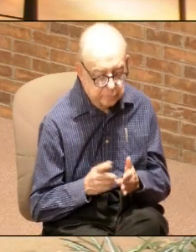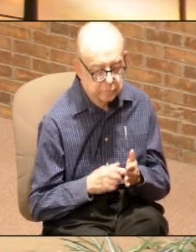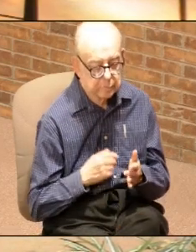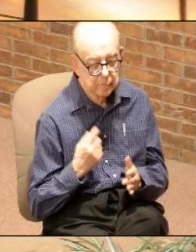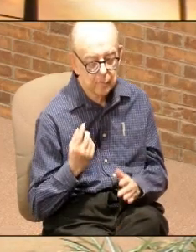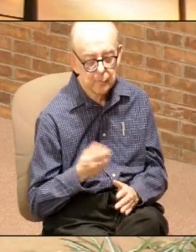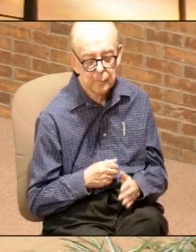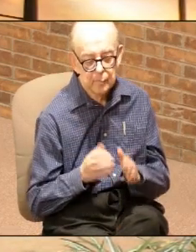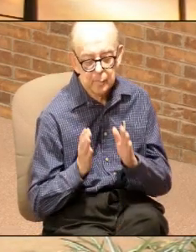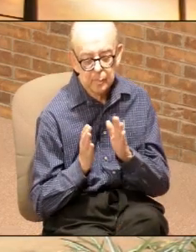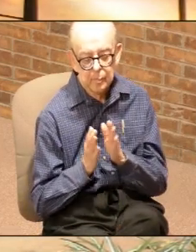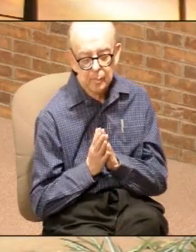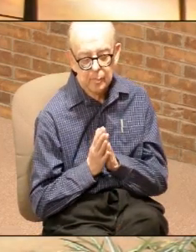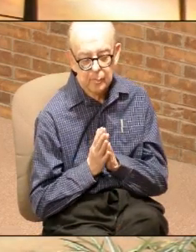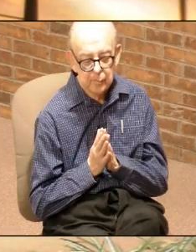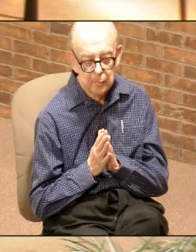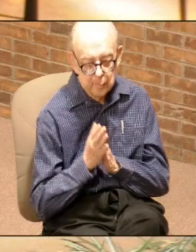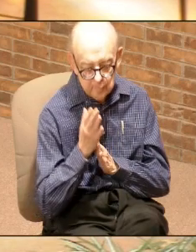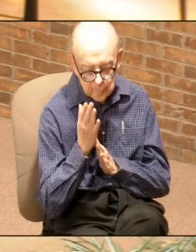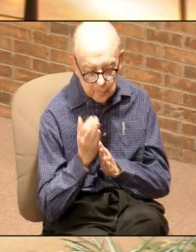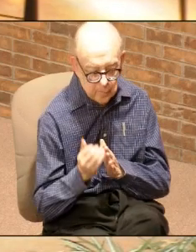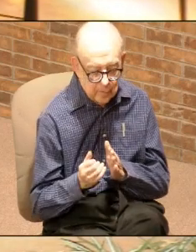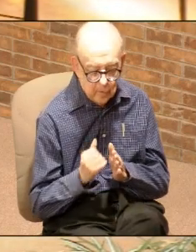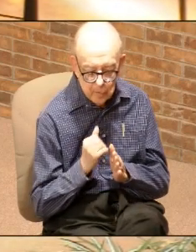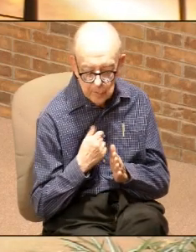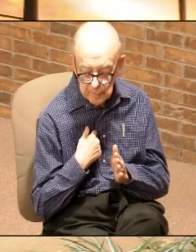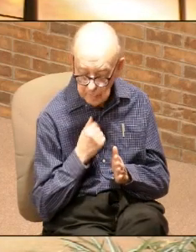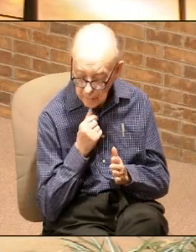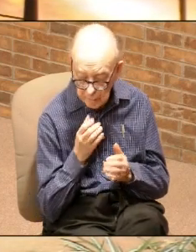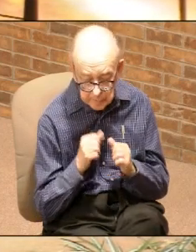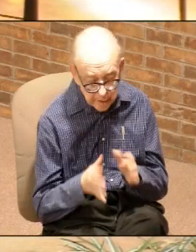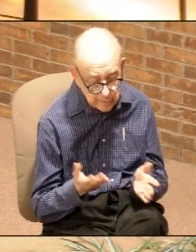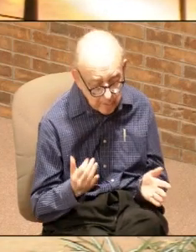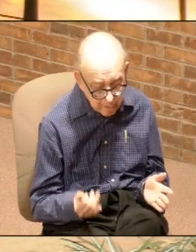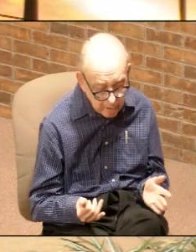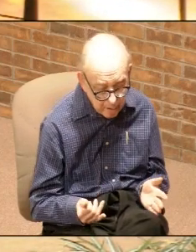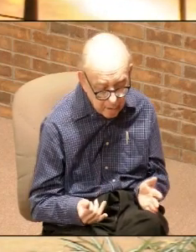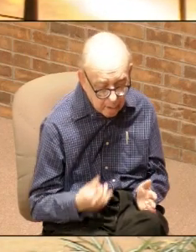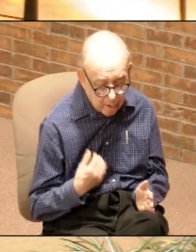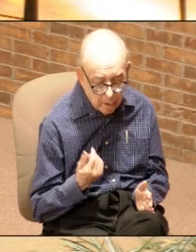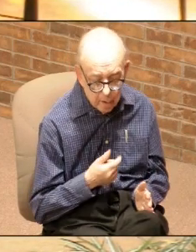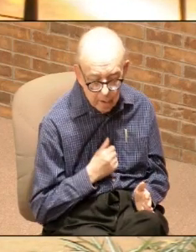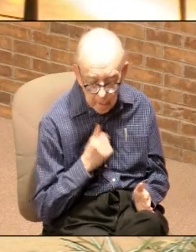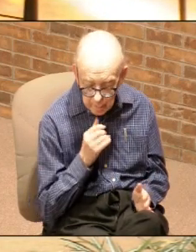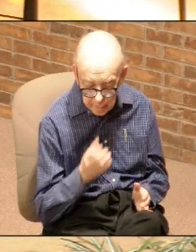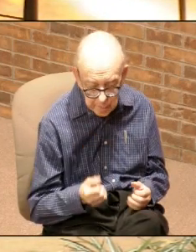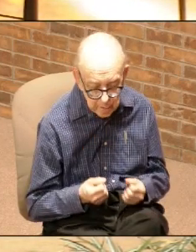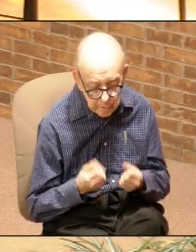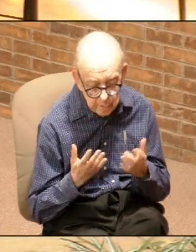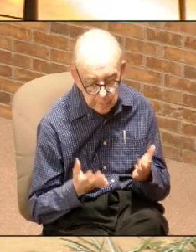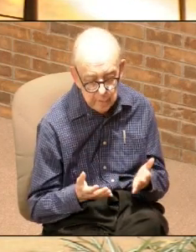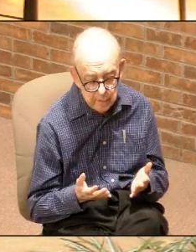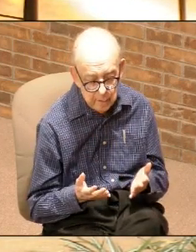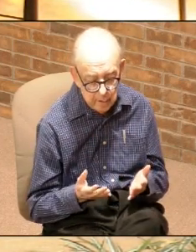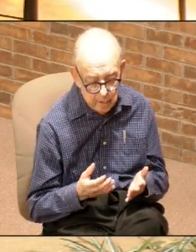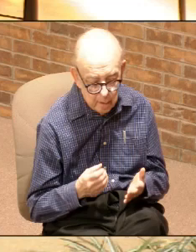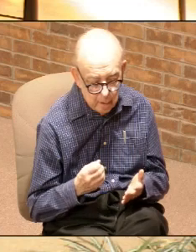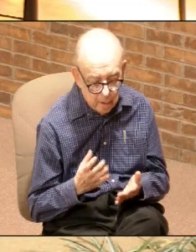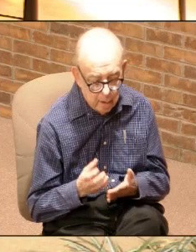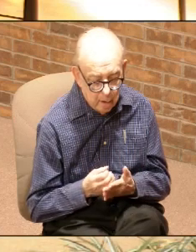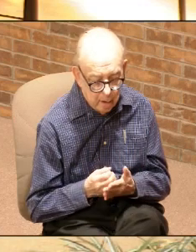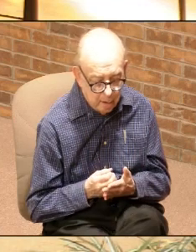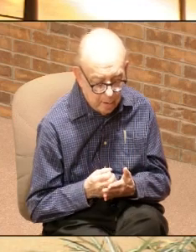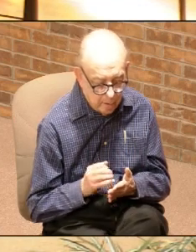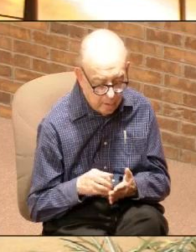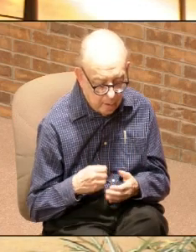Sometimes we ask, why am I not blessed? Because we're not sacrificing. And the offering that